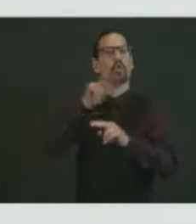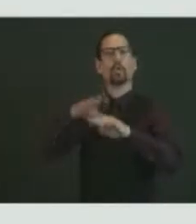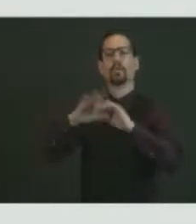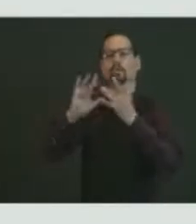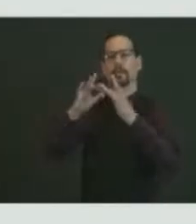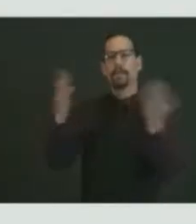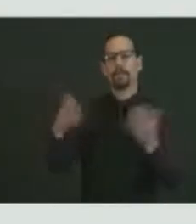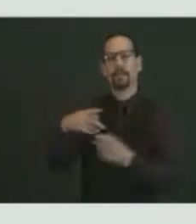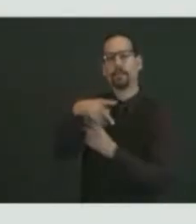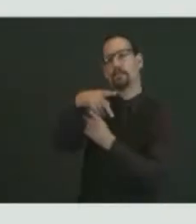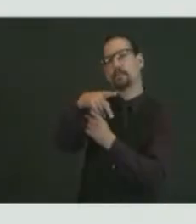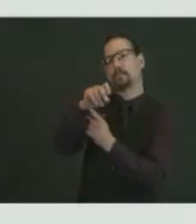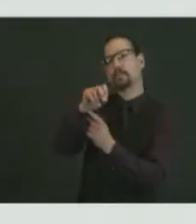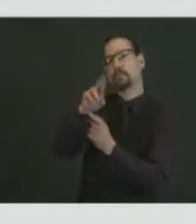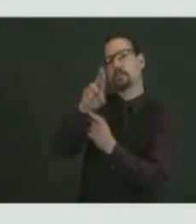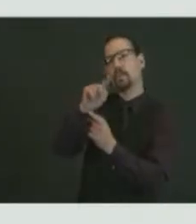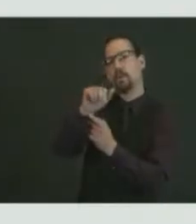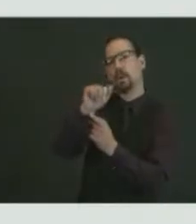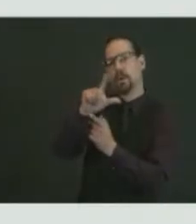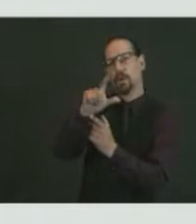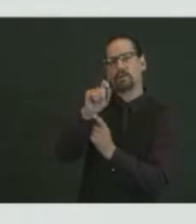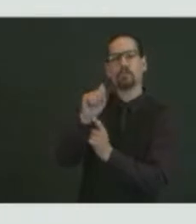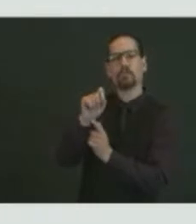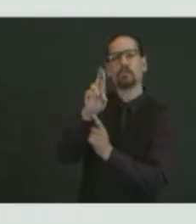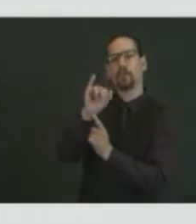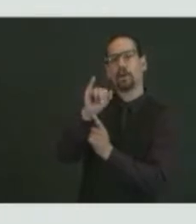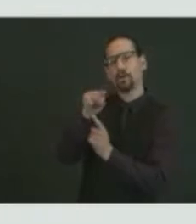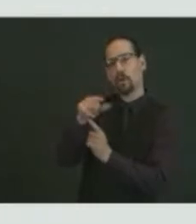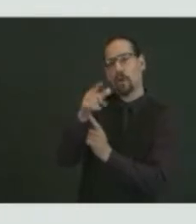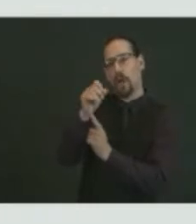portal.ri.gov, or you can call the Department of Health